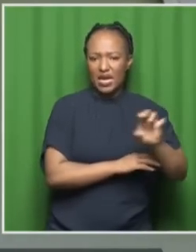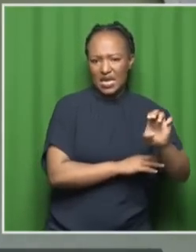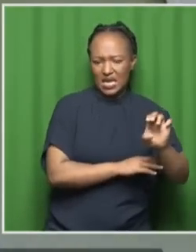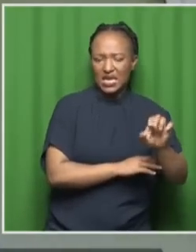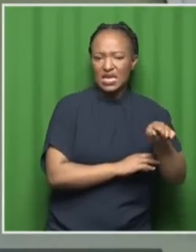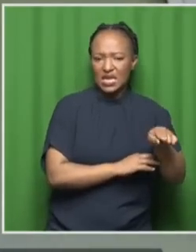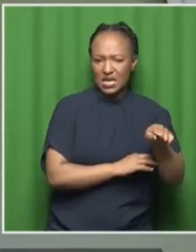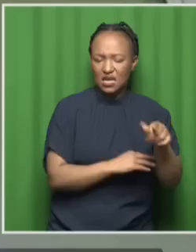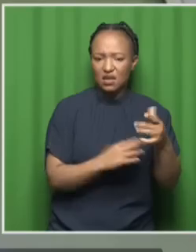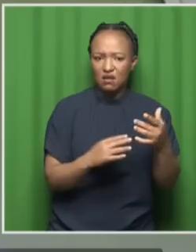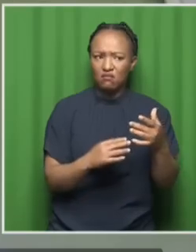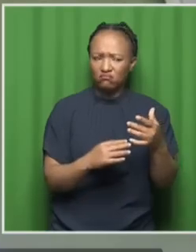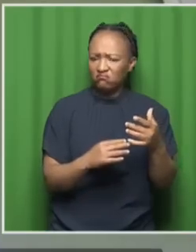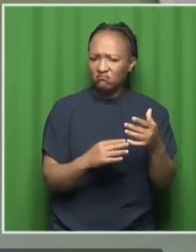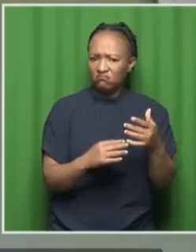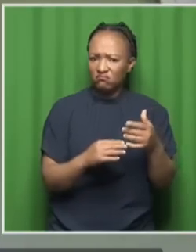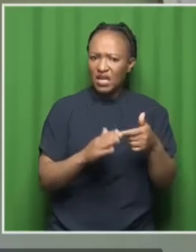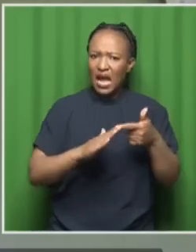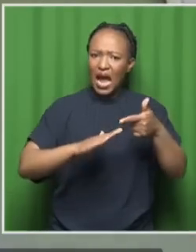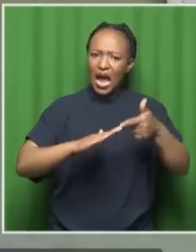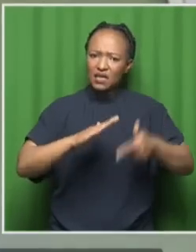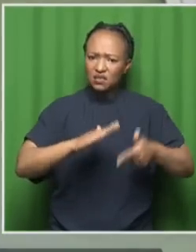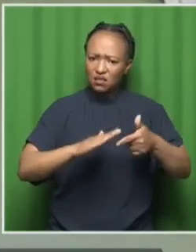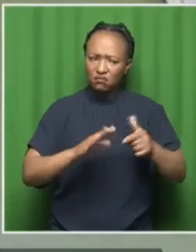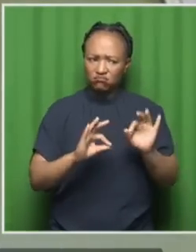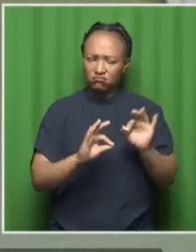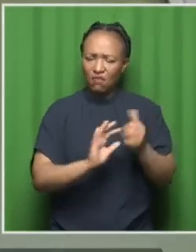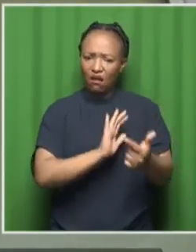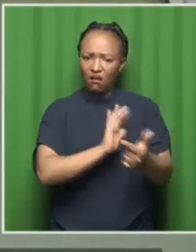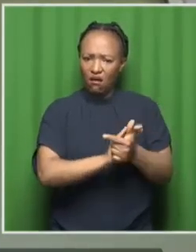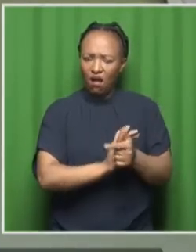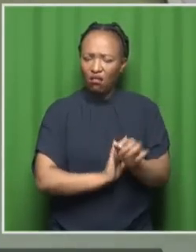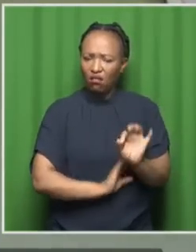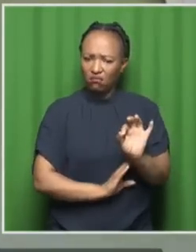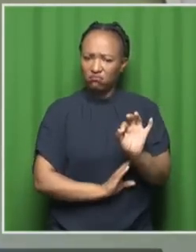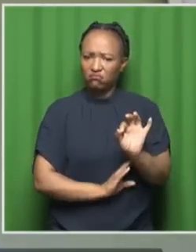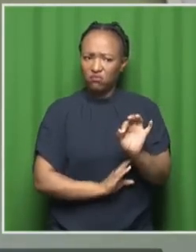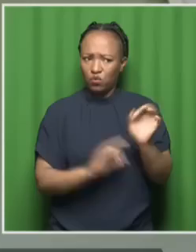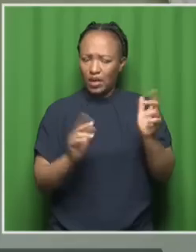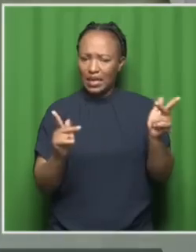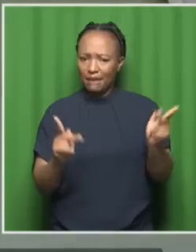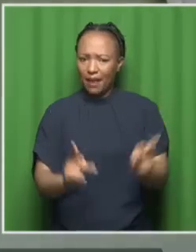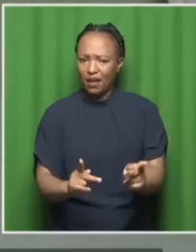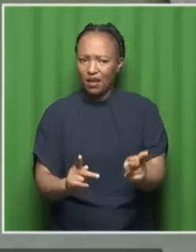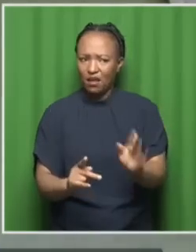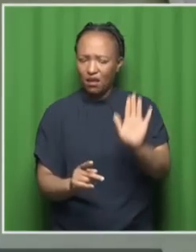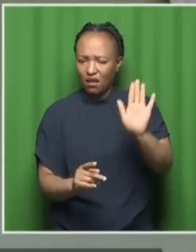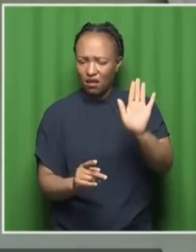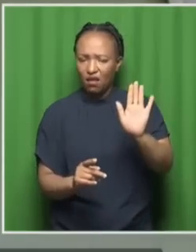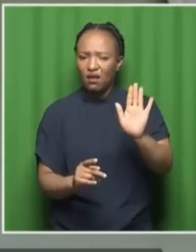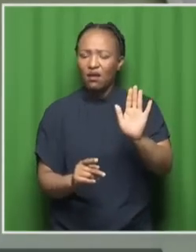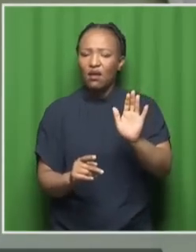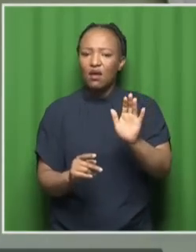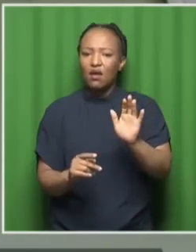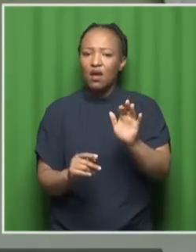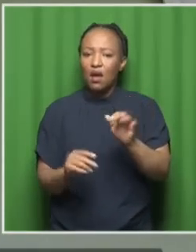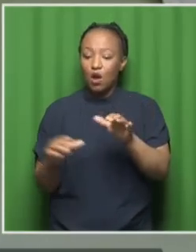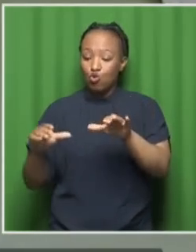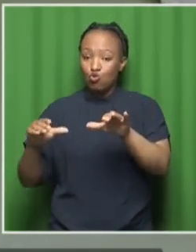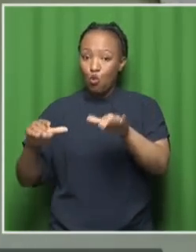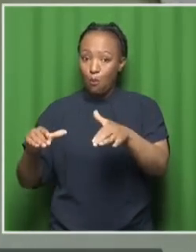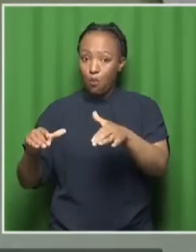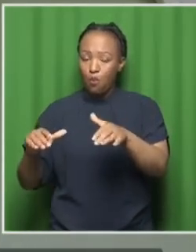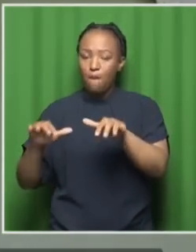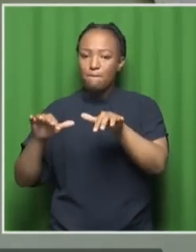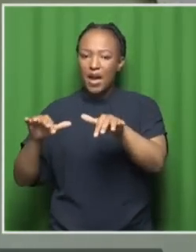They have legalized artisanal mining in Kimberley, whereby our guys from Batupili, they are